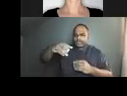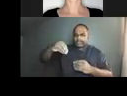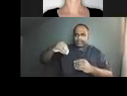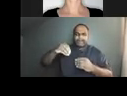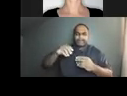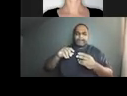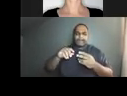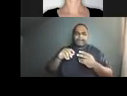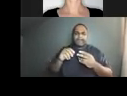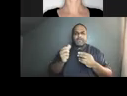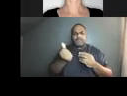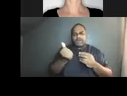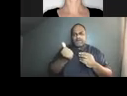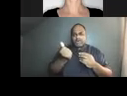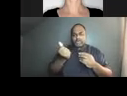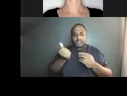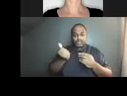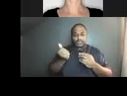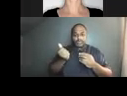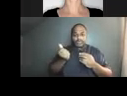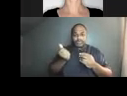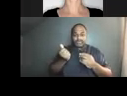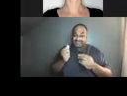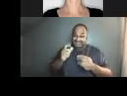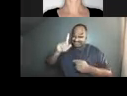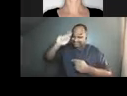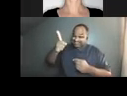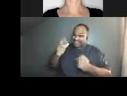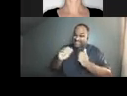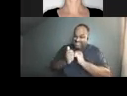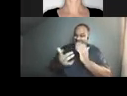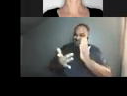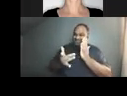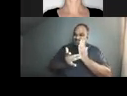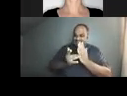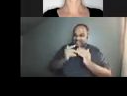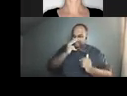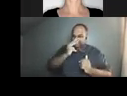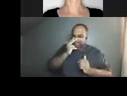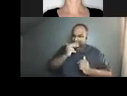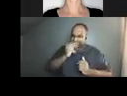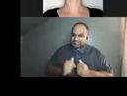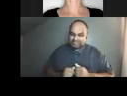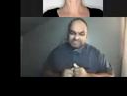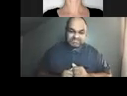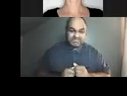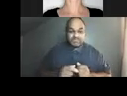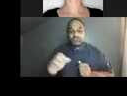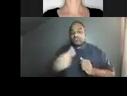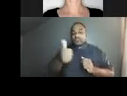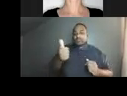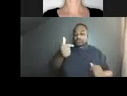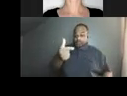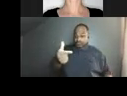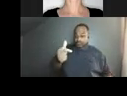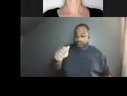Sometimes they are very, very witty. And also I would like to mention our project with Garage,